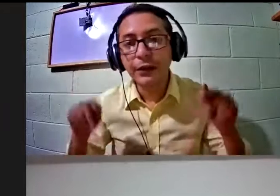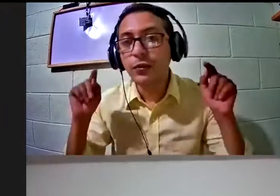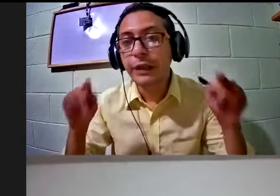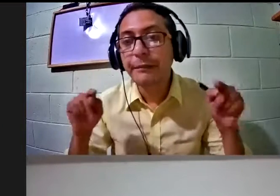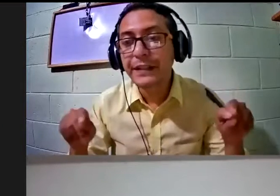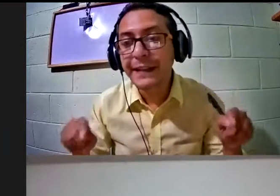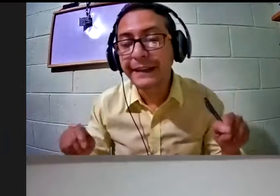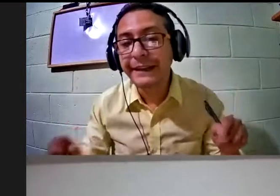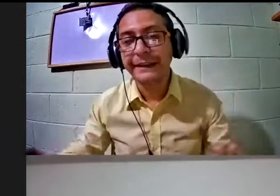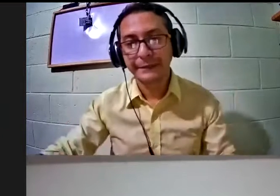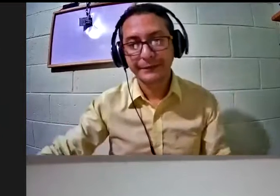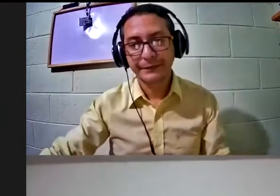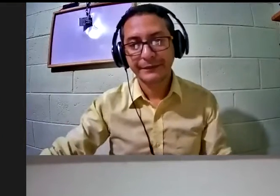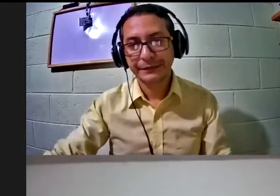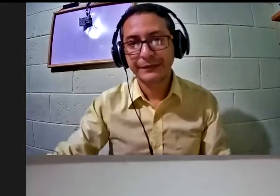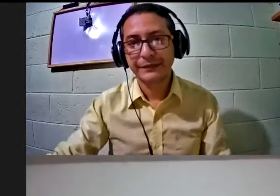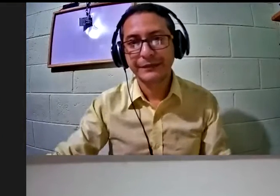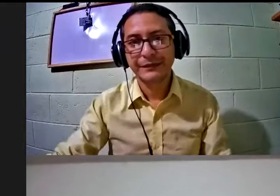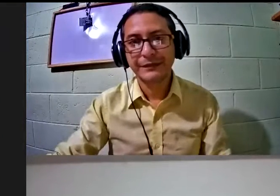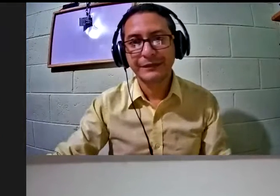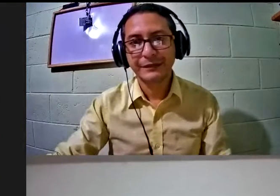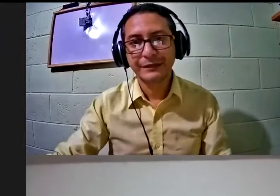you are going to represent it.